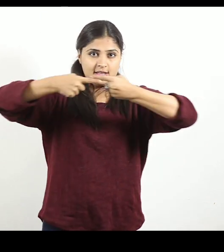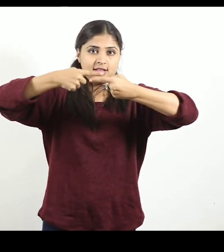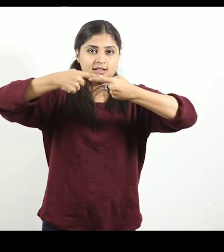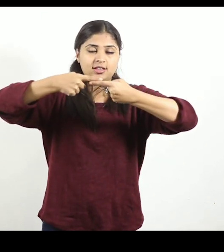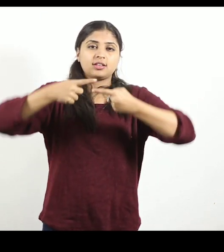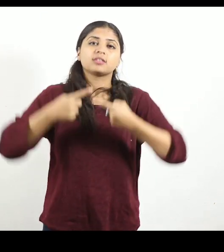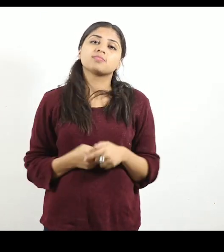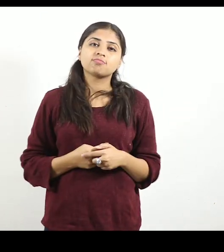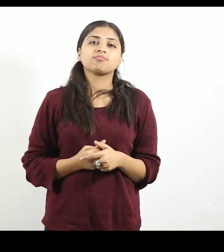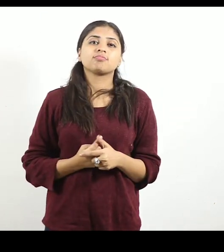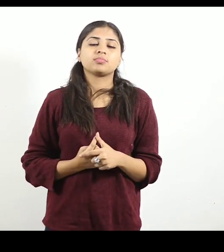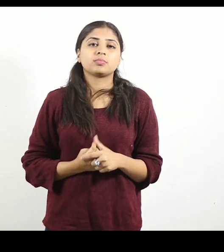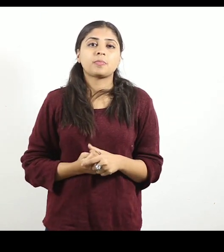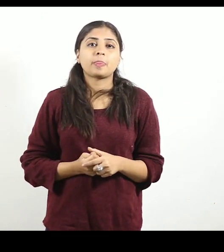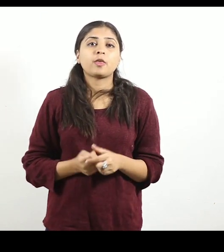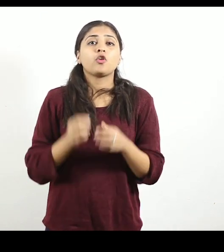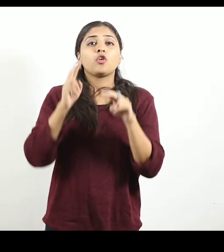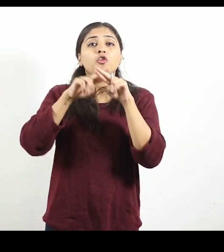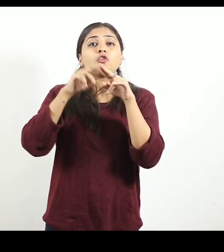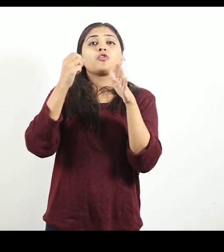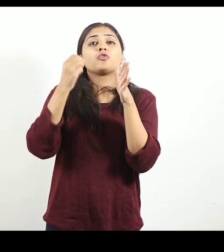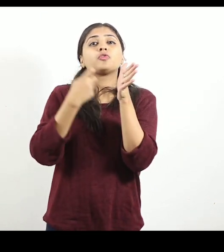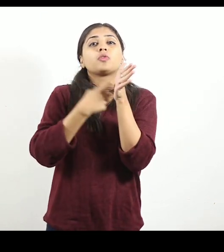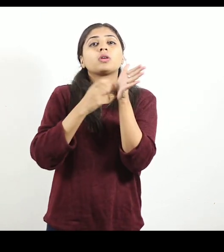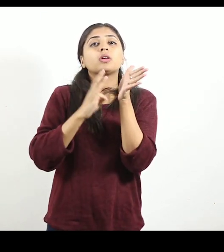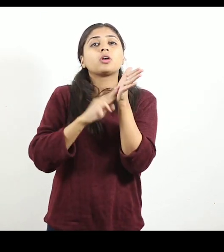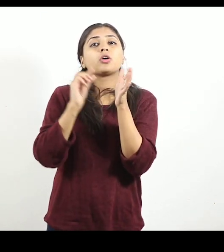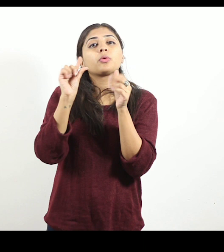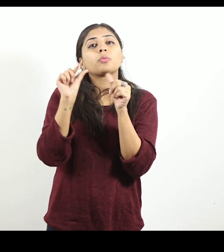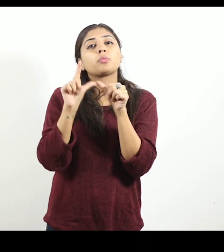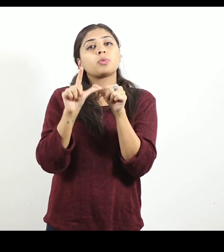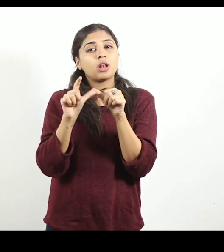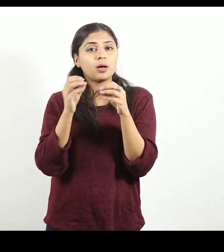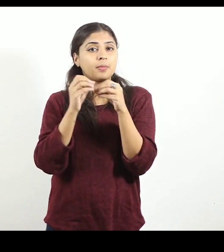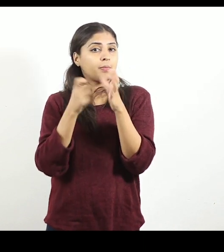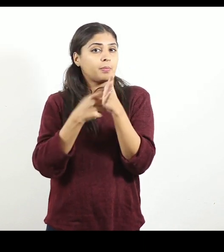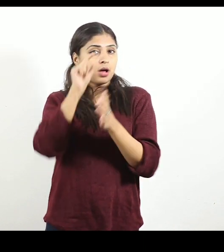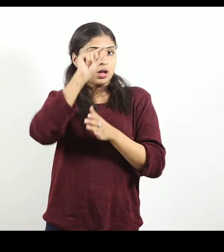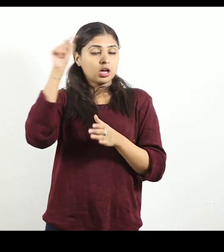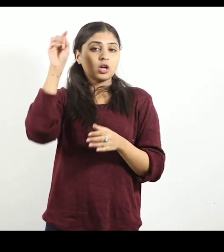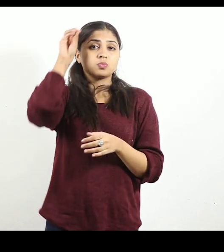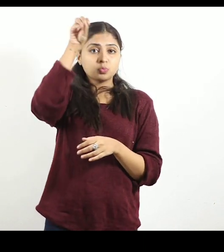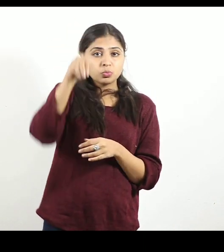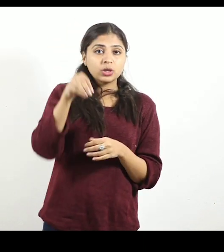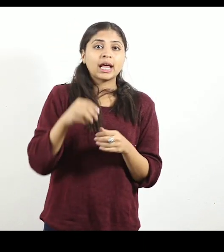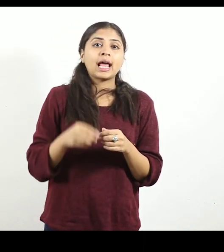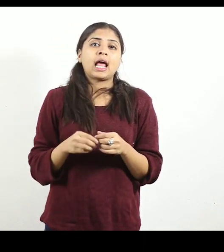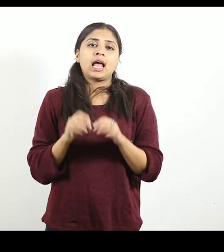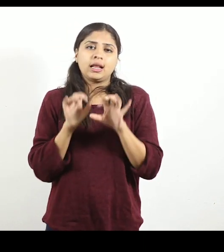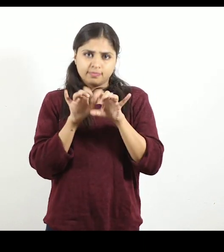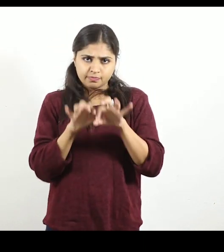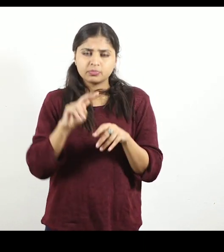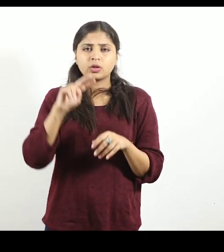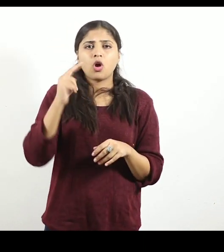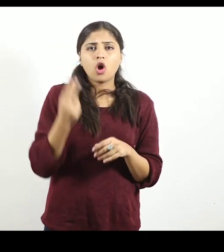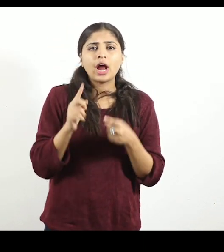intersect. Formula bar. In the formula bar, you can enter or edit data, a formula or a function that will